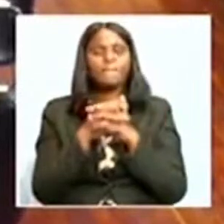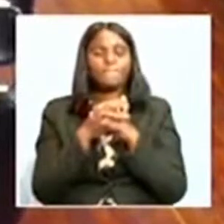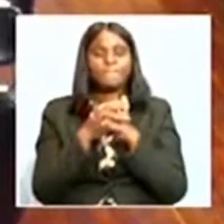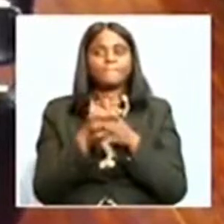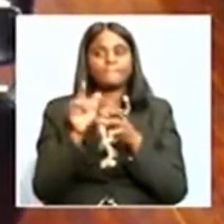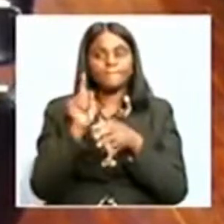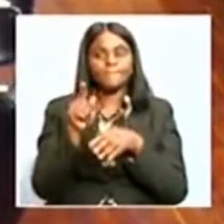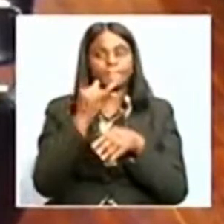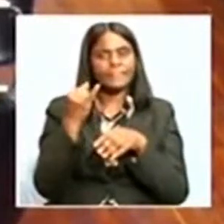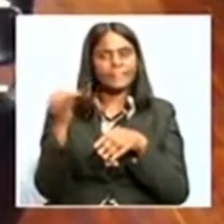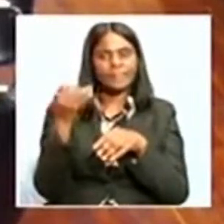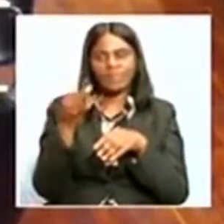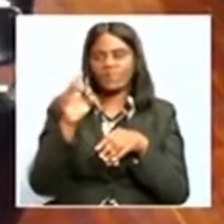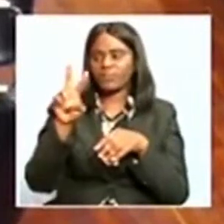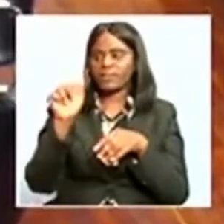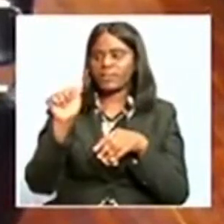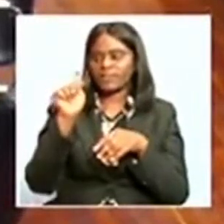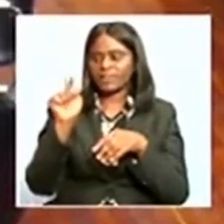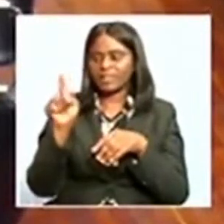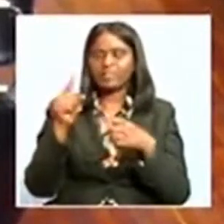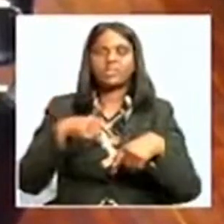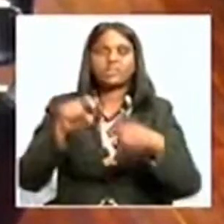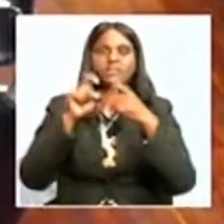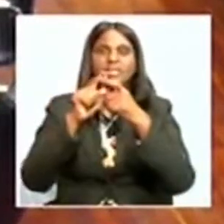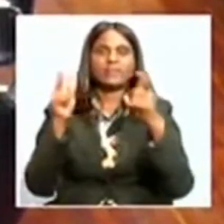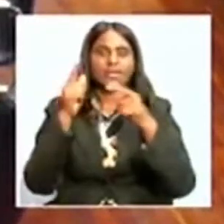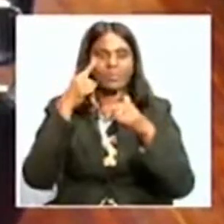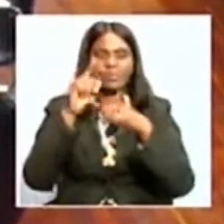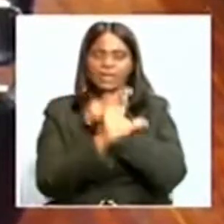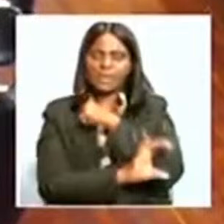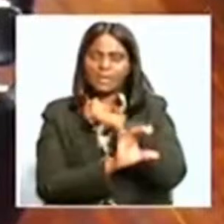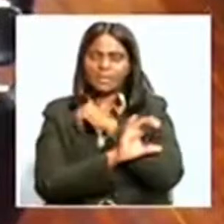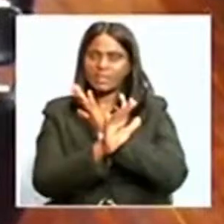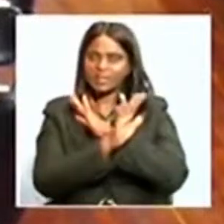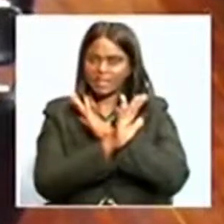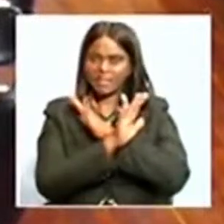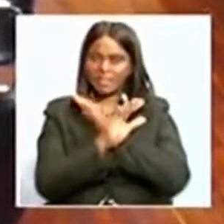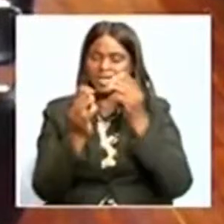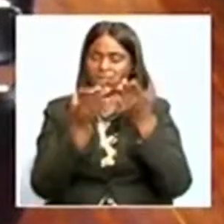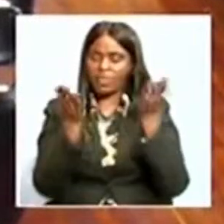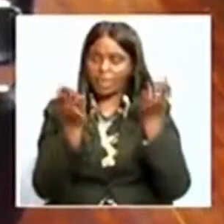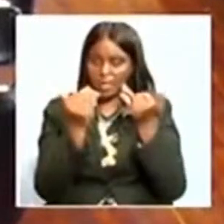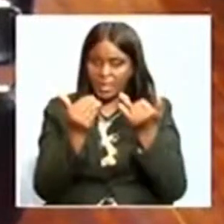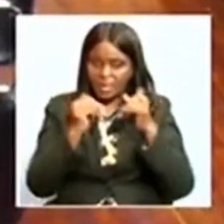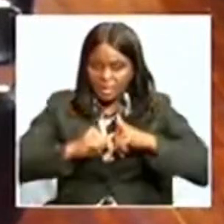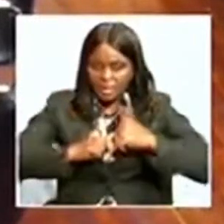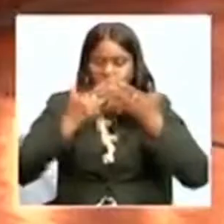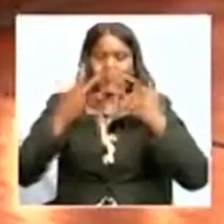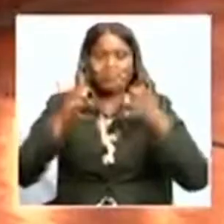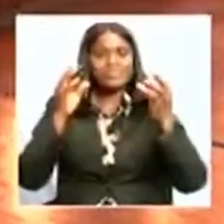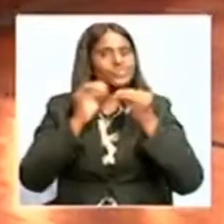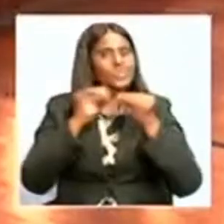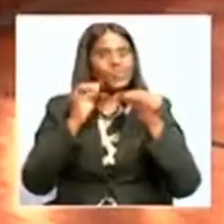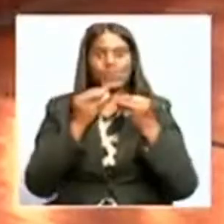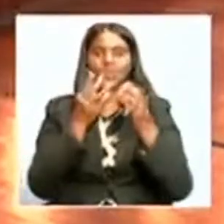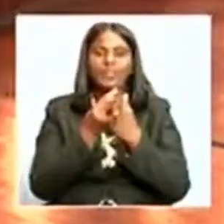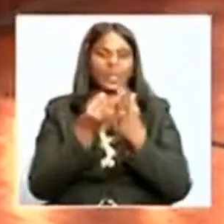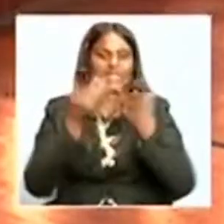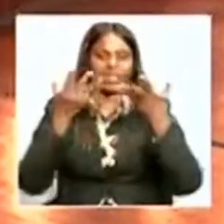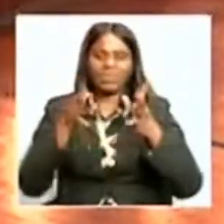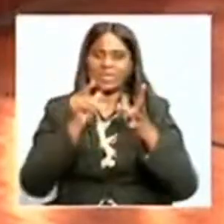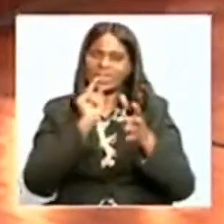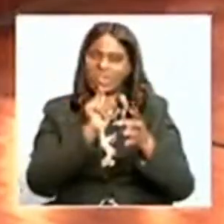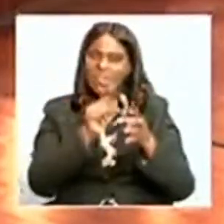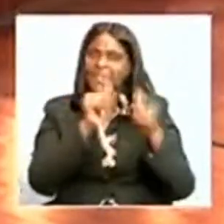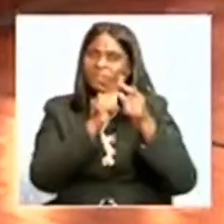The issue of VAT has been a challenge for our country, Zambia. That is where we lose most of the money, where